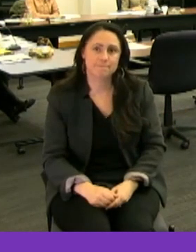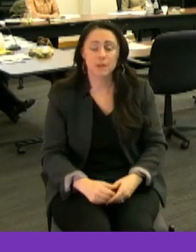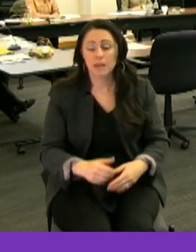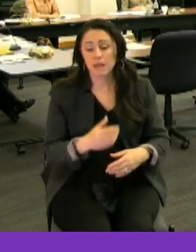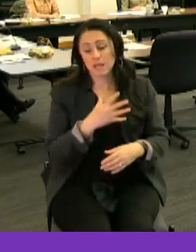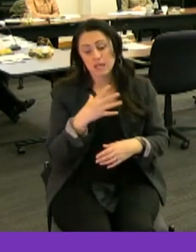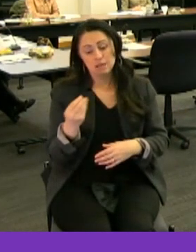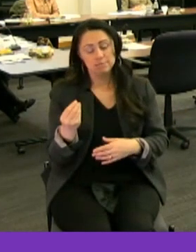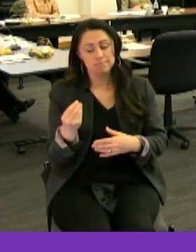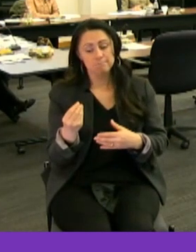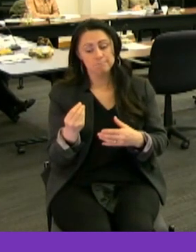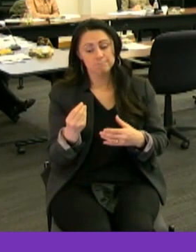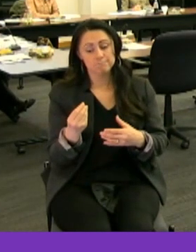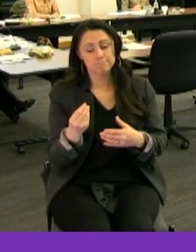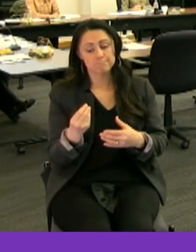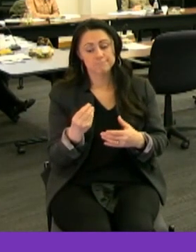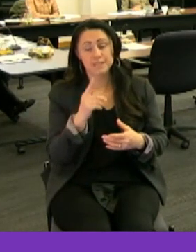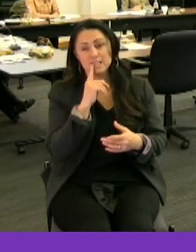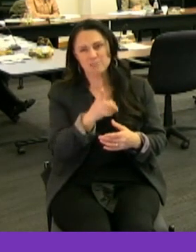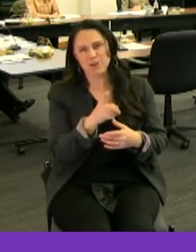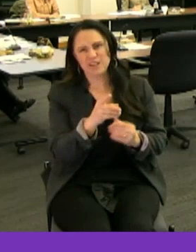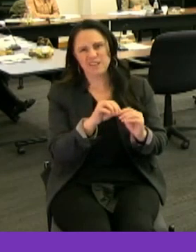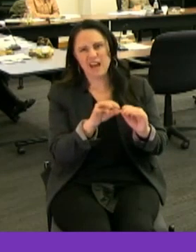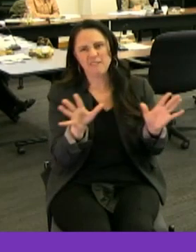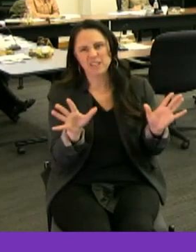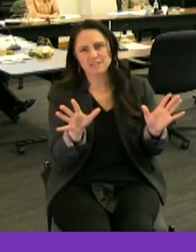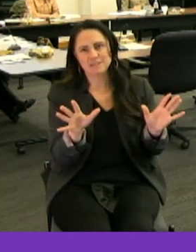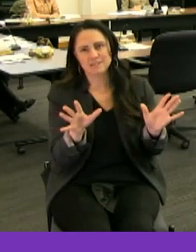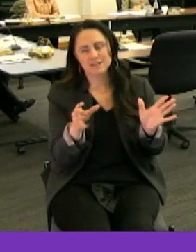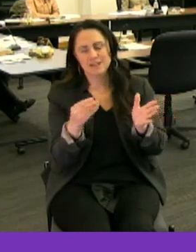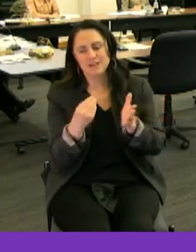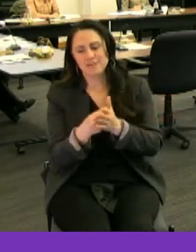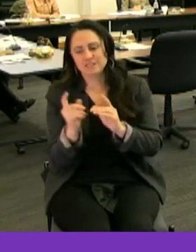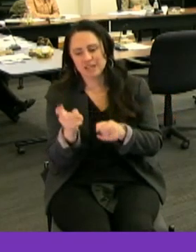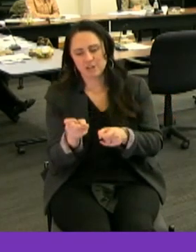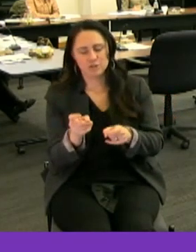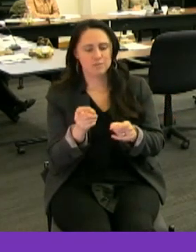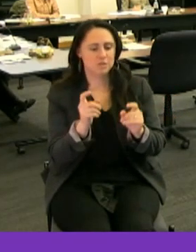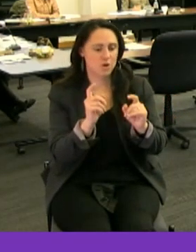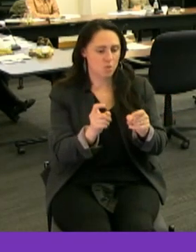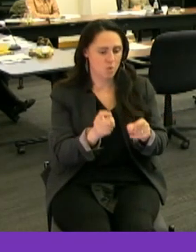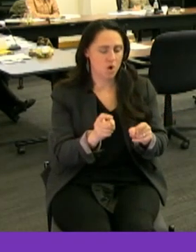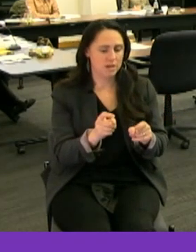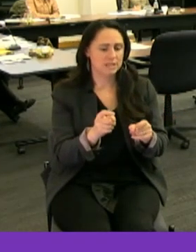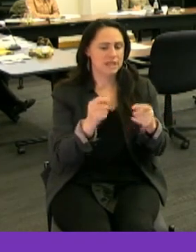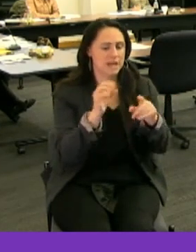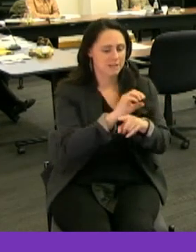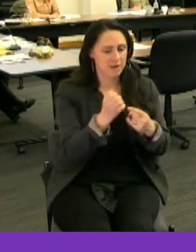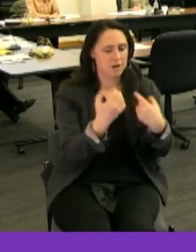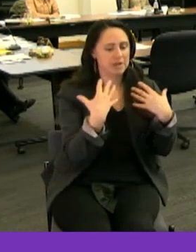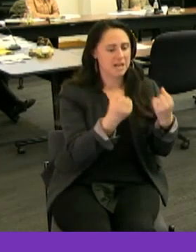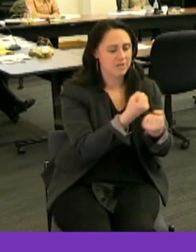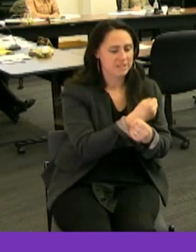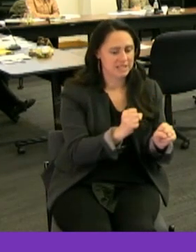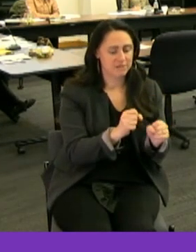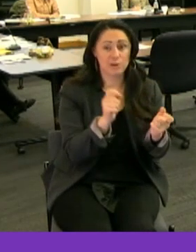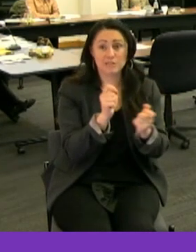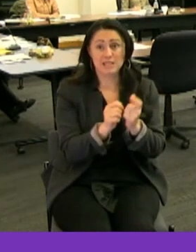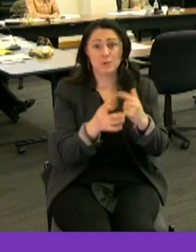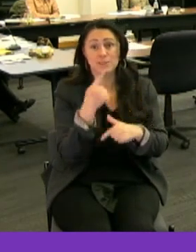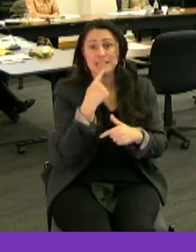And it's self-explanatory, kind of. The scholarships and awards and environment, health and safety are exactly what they